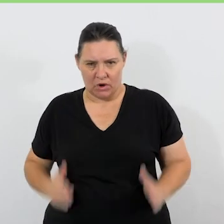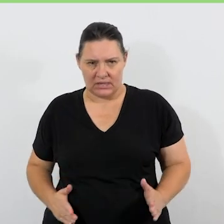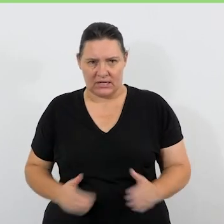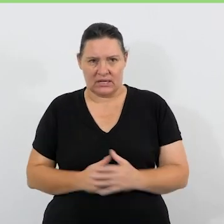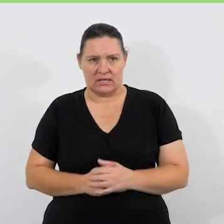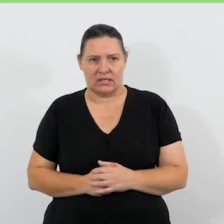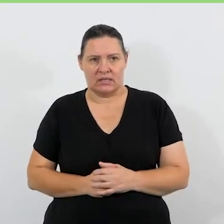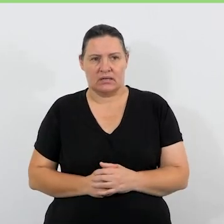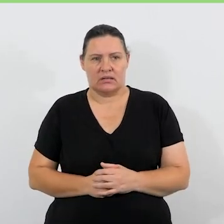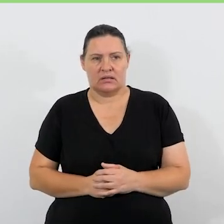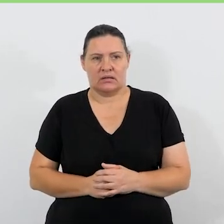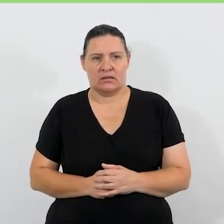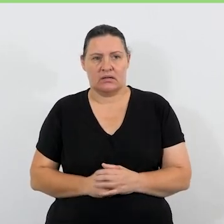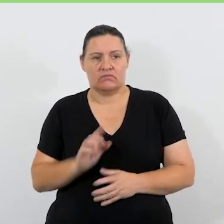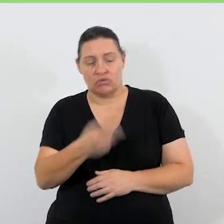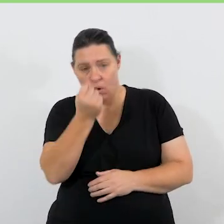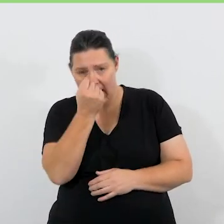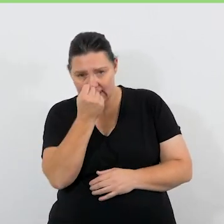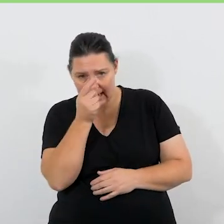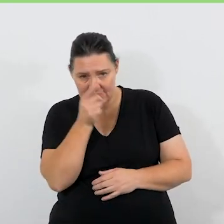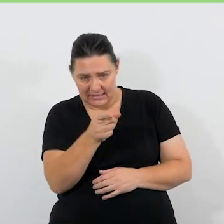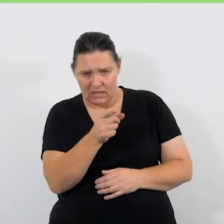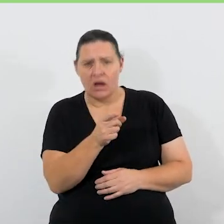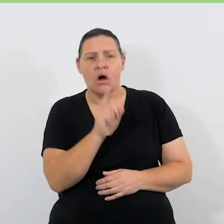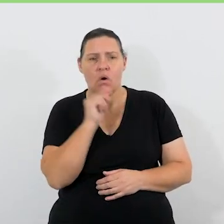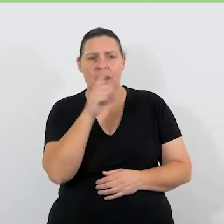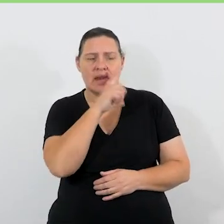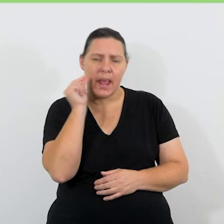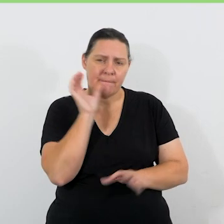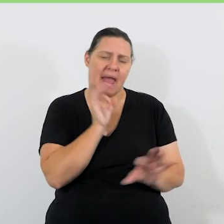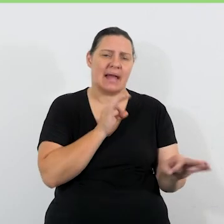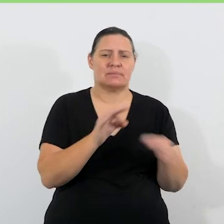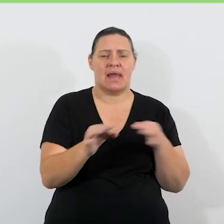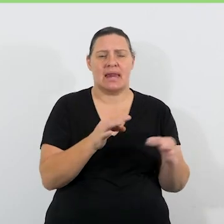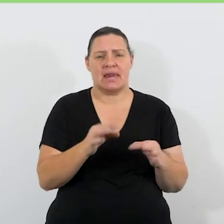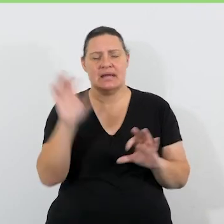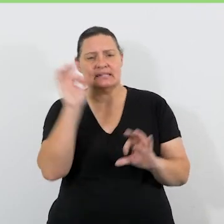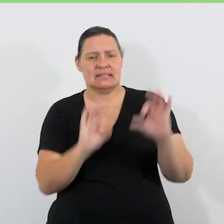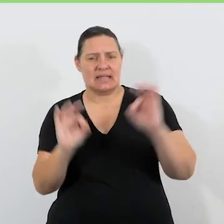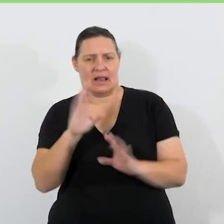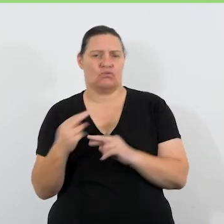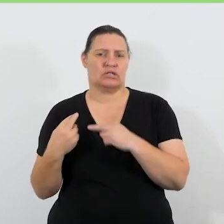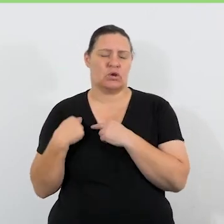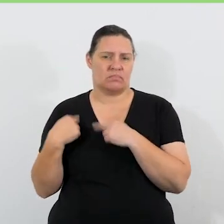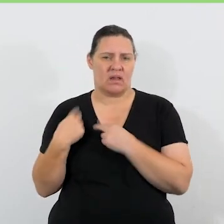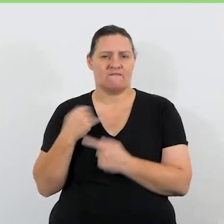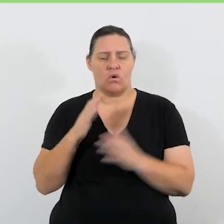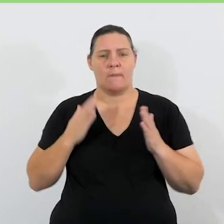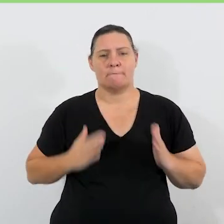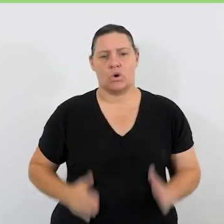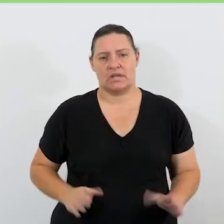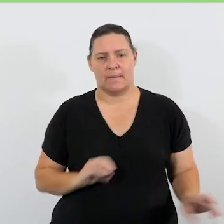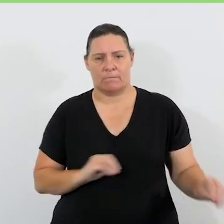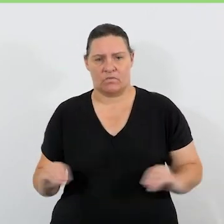body. According to your understanding, name and explain the cells responsible for